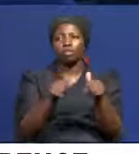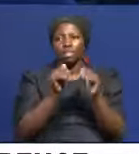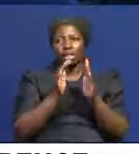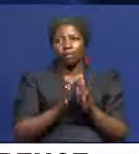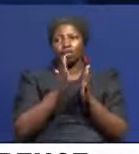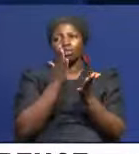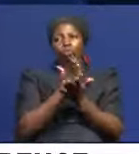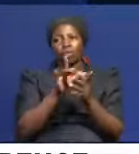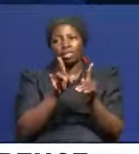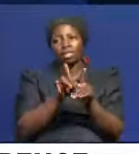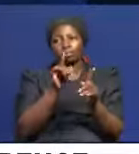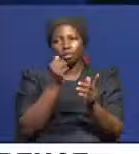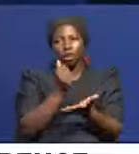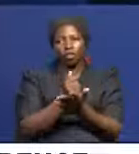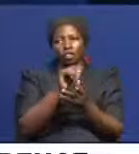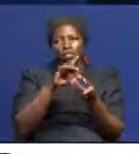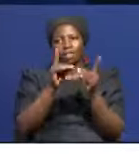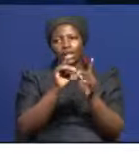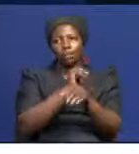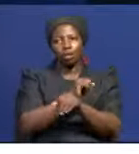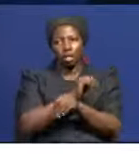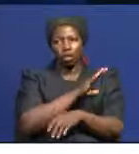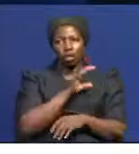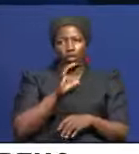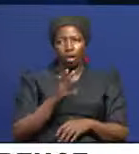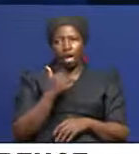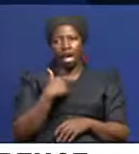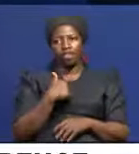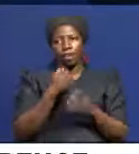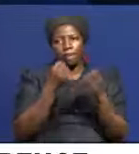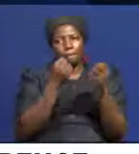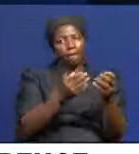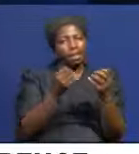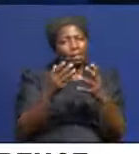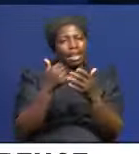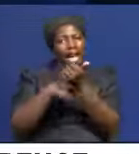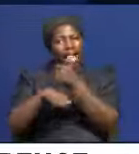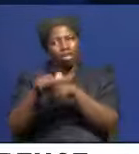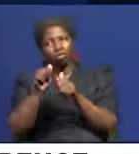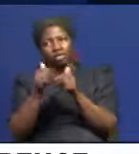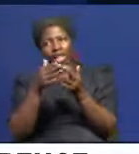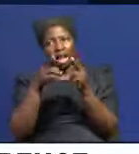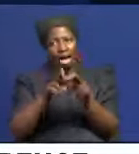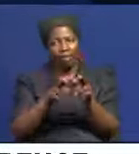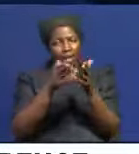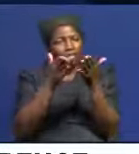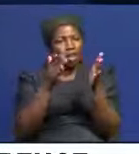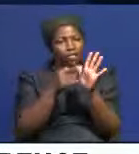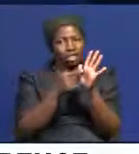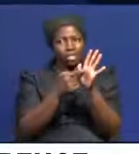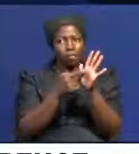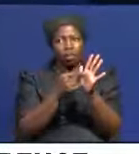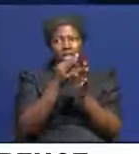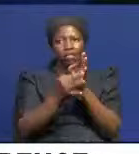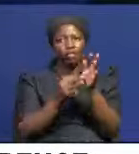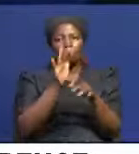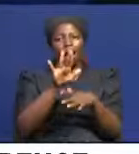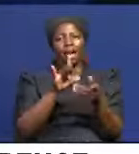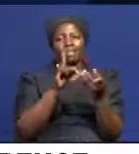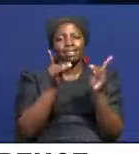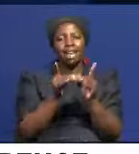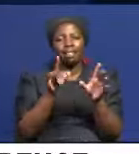of course, the Office of the Data Protection Commissioner has a number of measures that have been put in place. For instance, if your data has